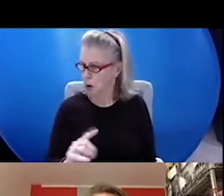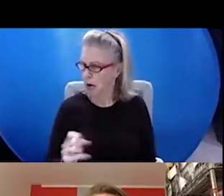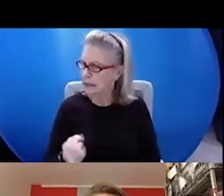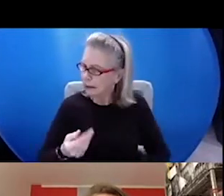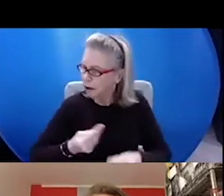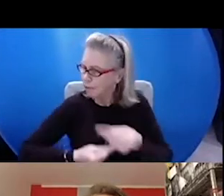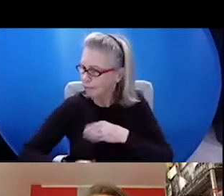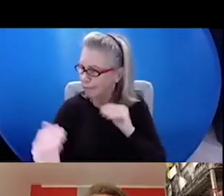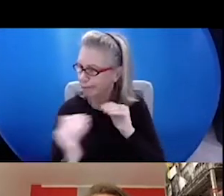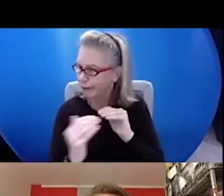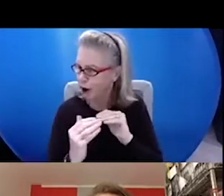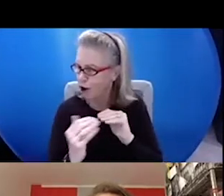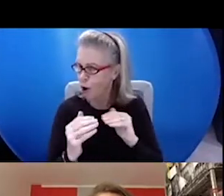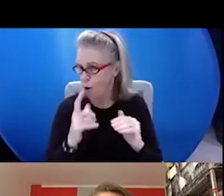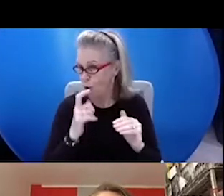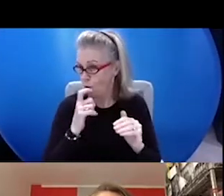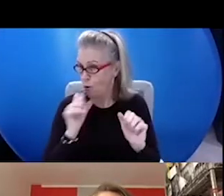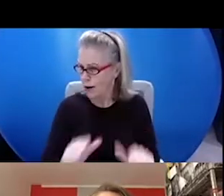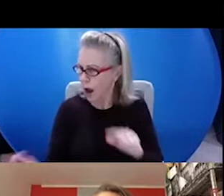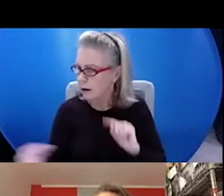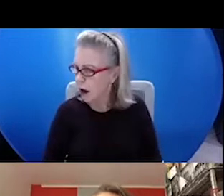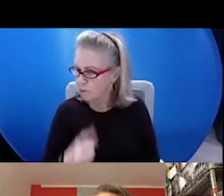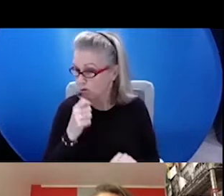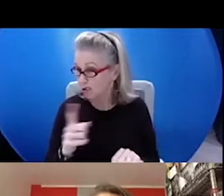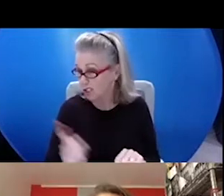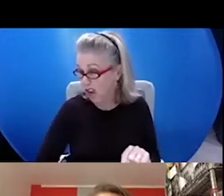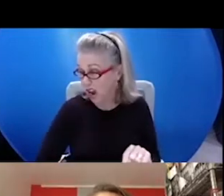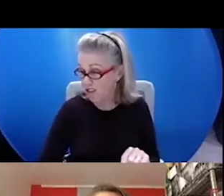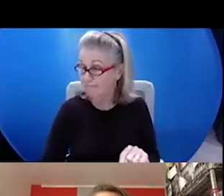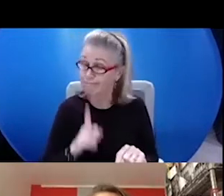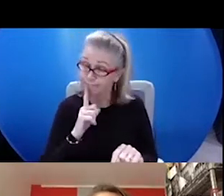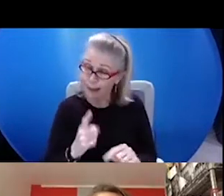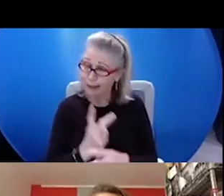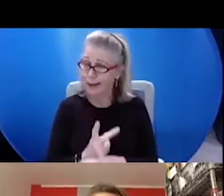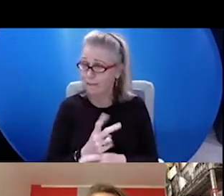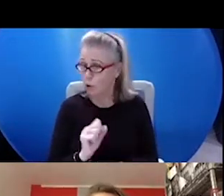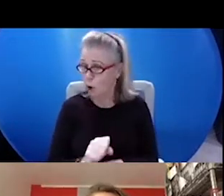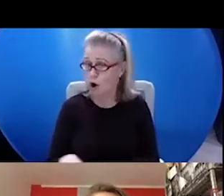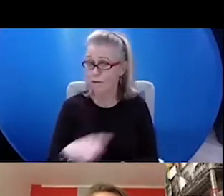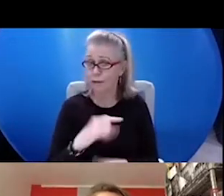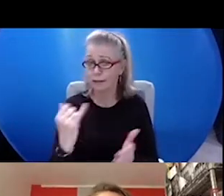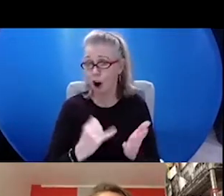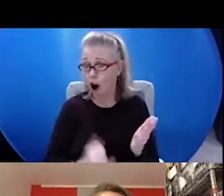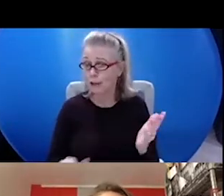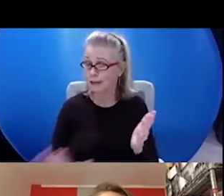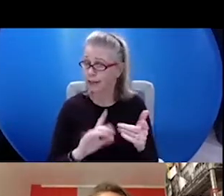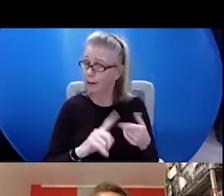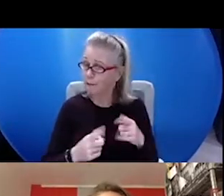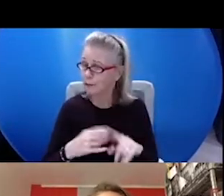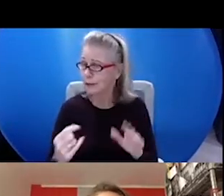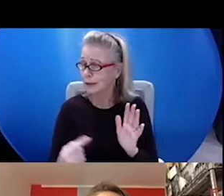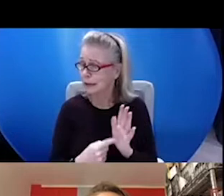come and who doesn't? Indeed, the careful work of these artists, their friendship, and in some cases their attempt to